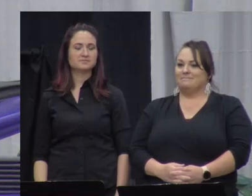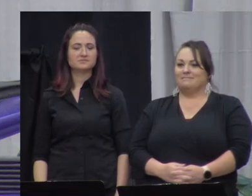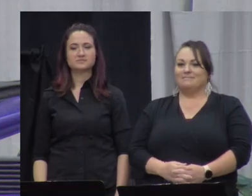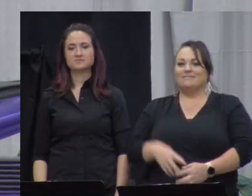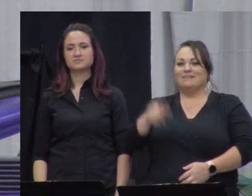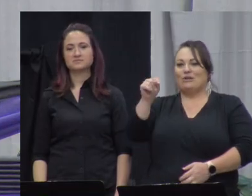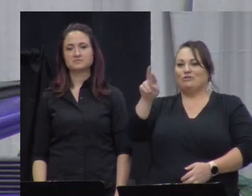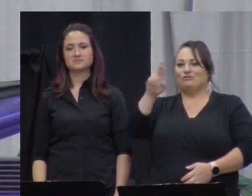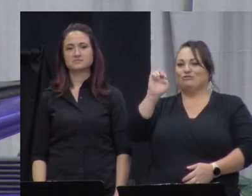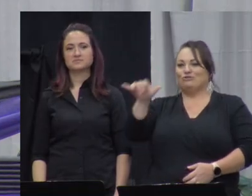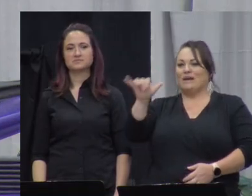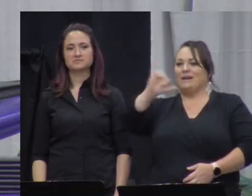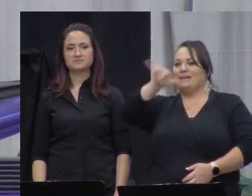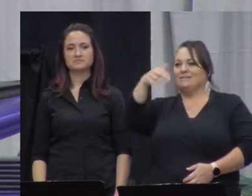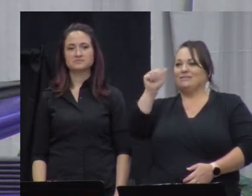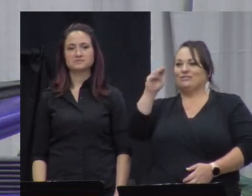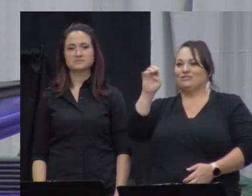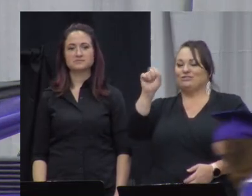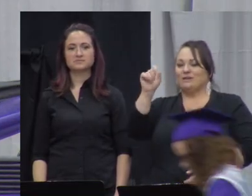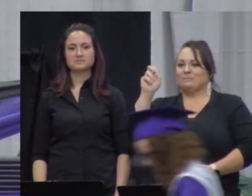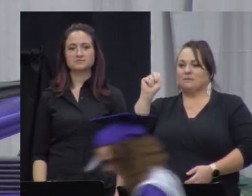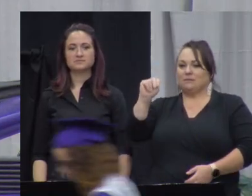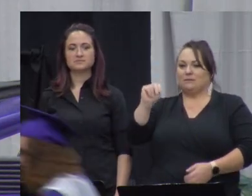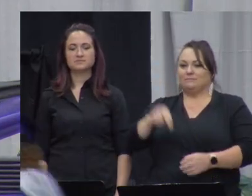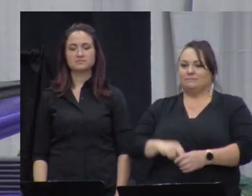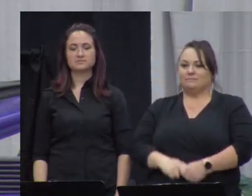Trey Jamison.